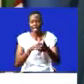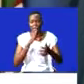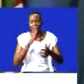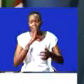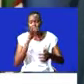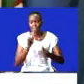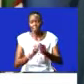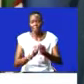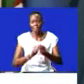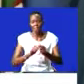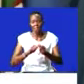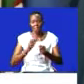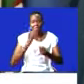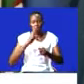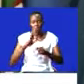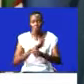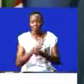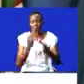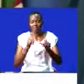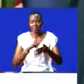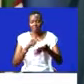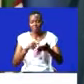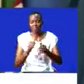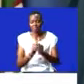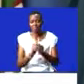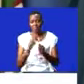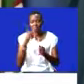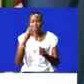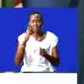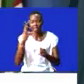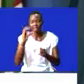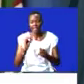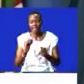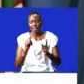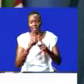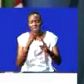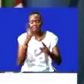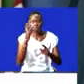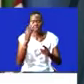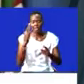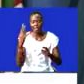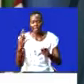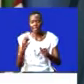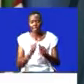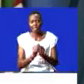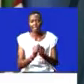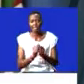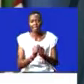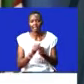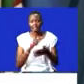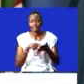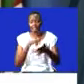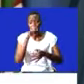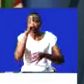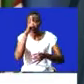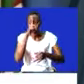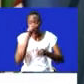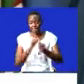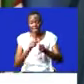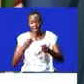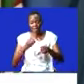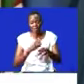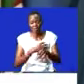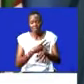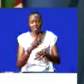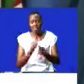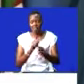3 consecutive years, since 2020 up to 2023. It was really serious, affecting